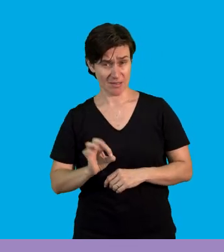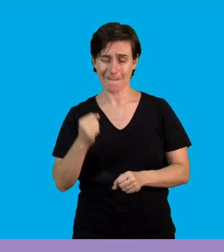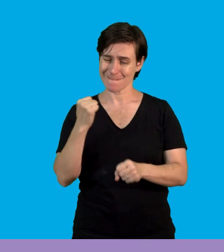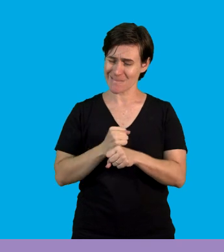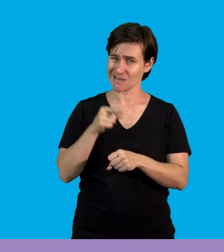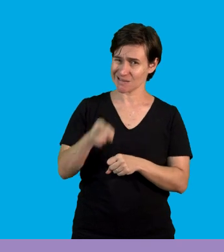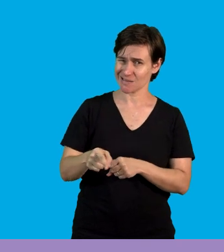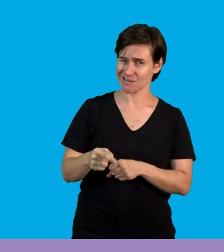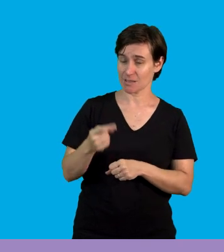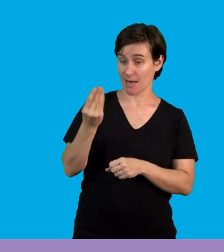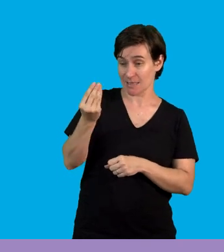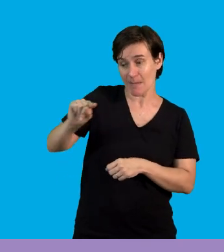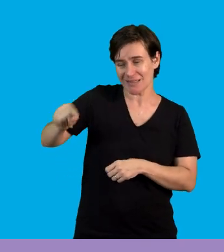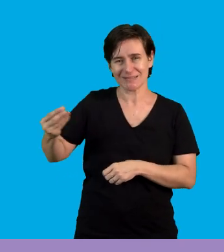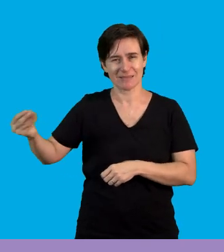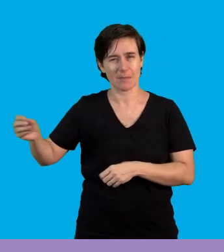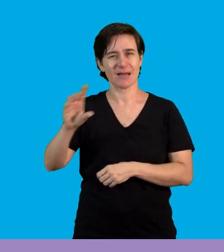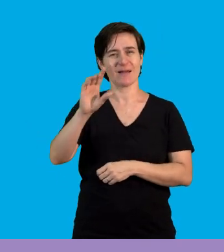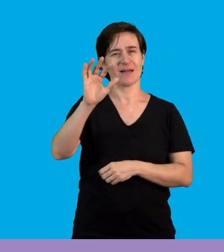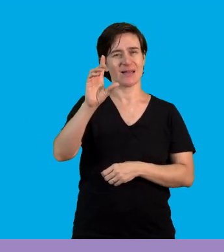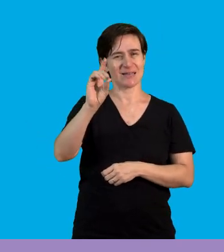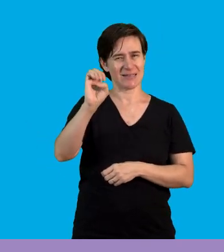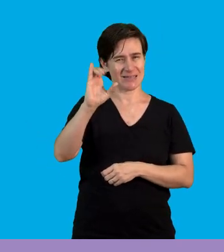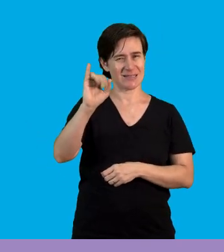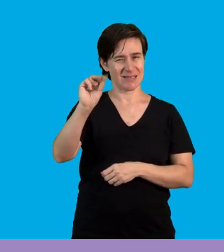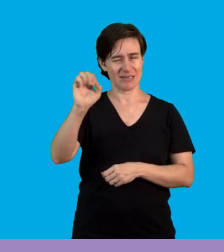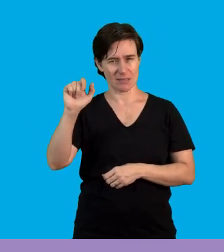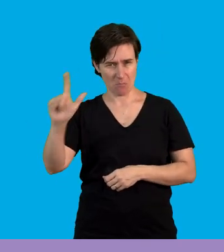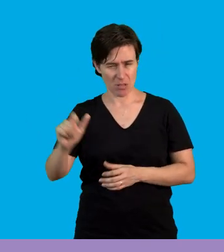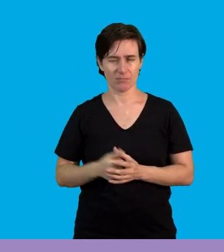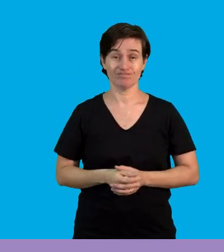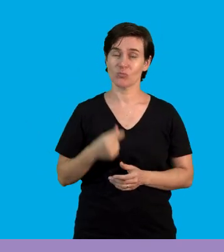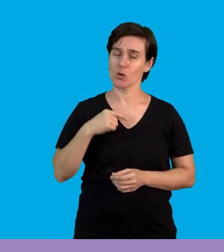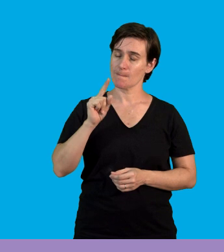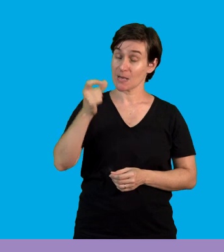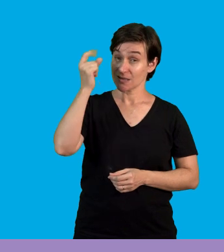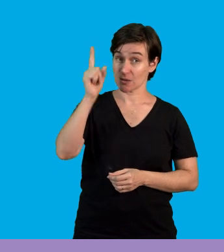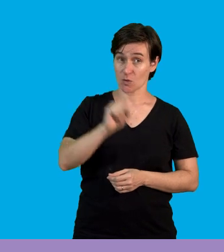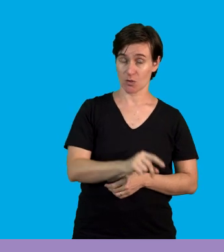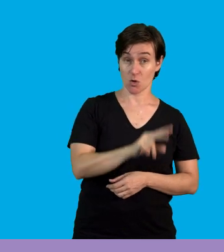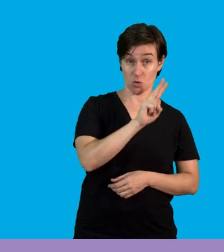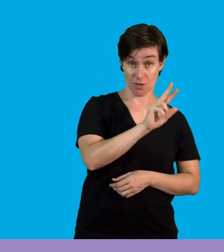25.5% into a decimal fraction. Again, we need to realize that